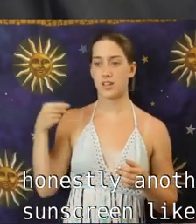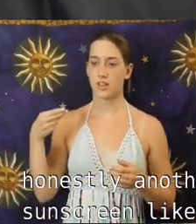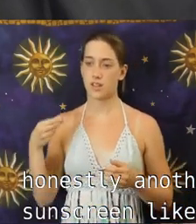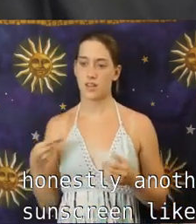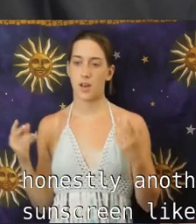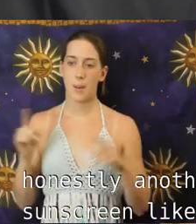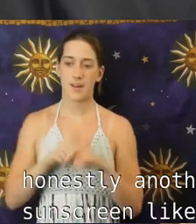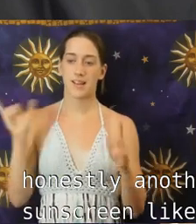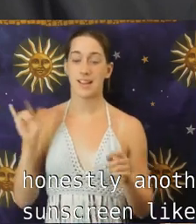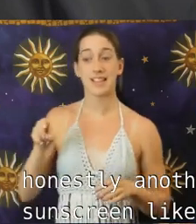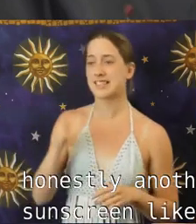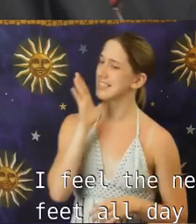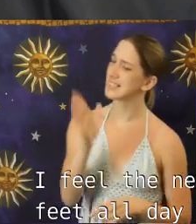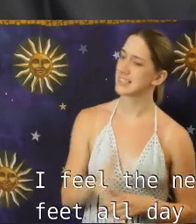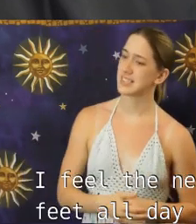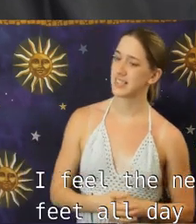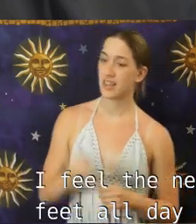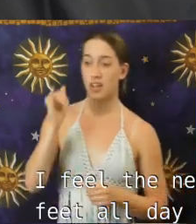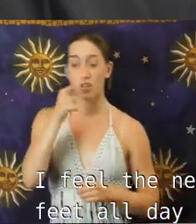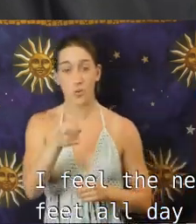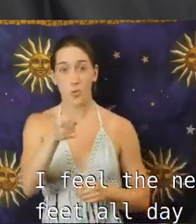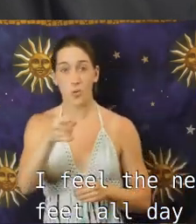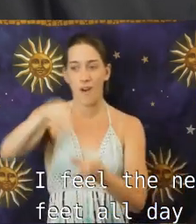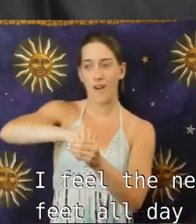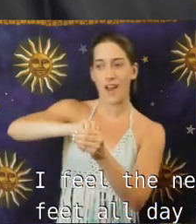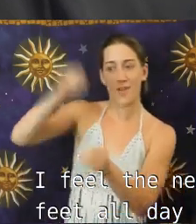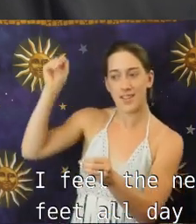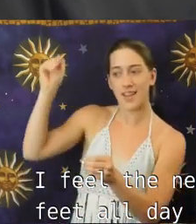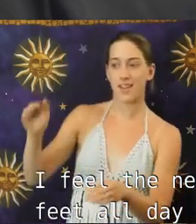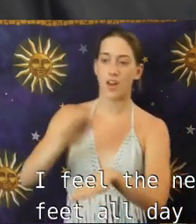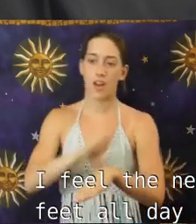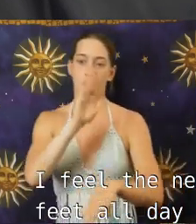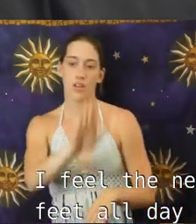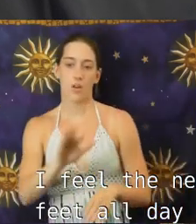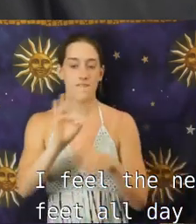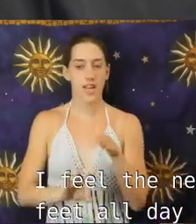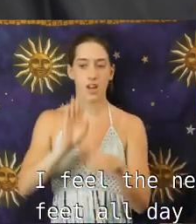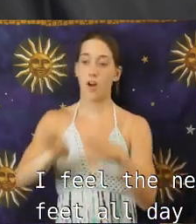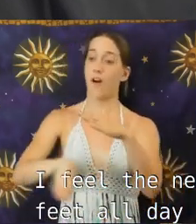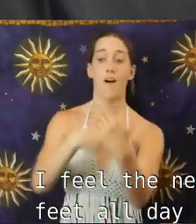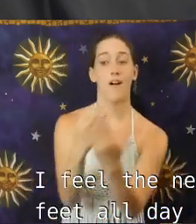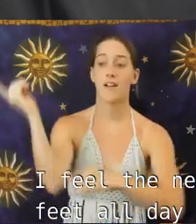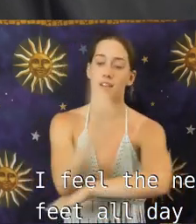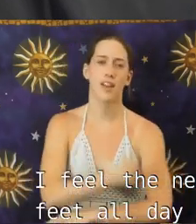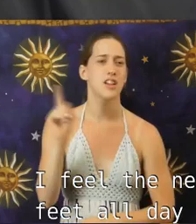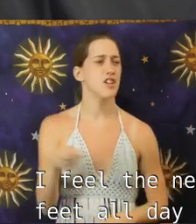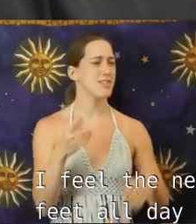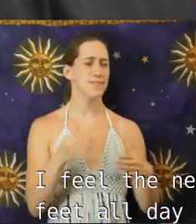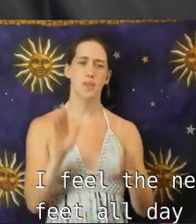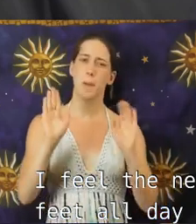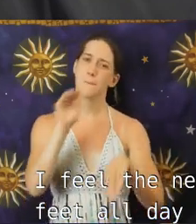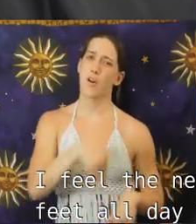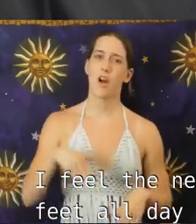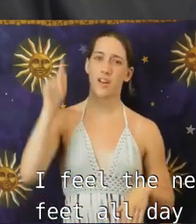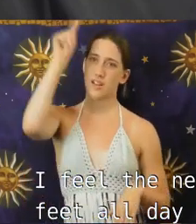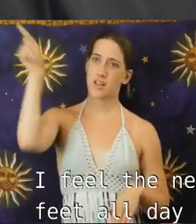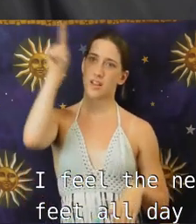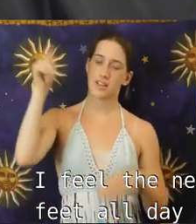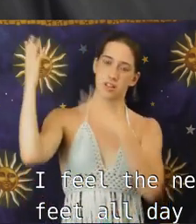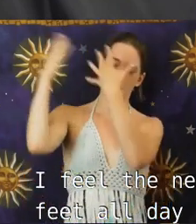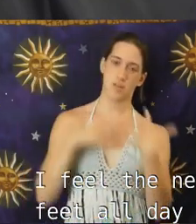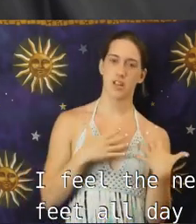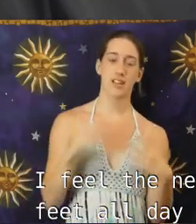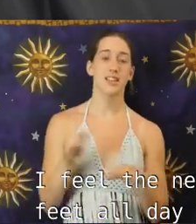but again, I somehow keep forgetting, so I feel the need to mention it. Like, you're outside on your feet